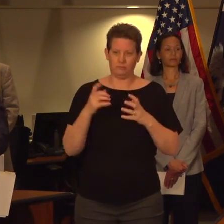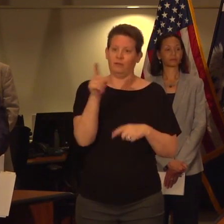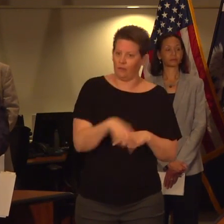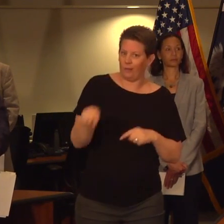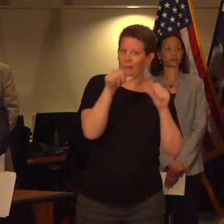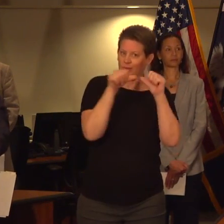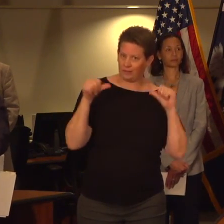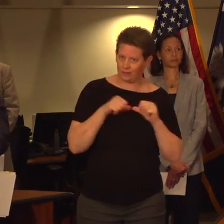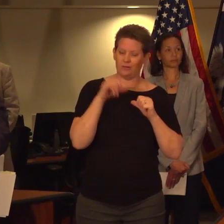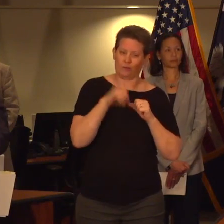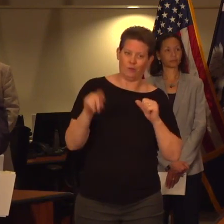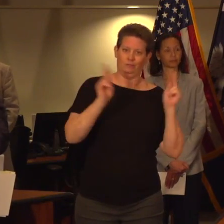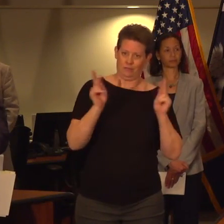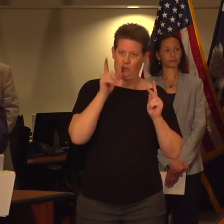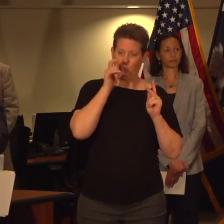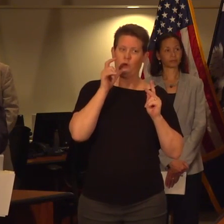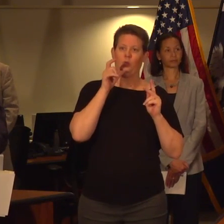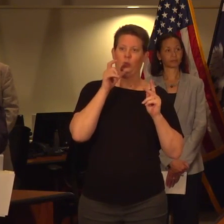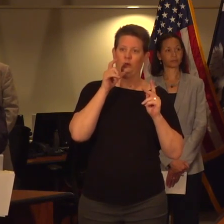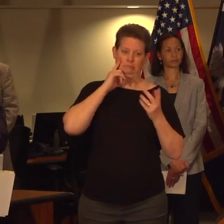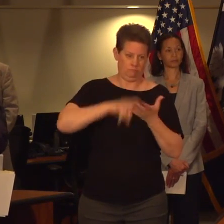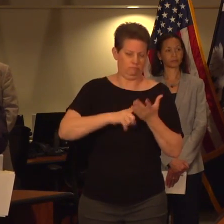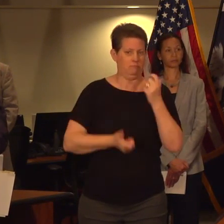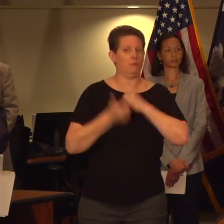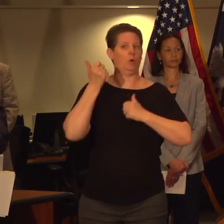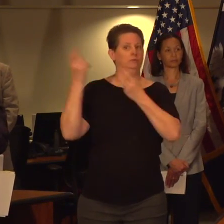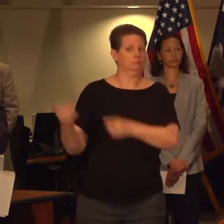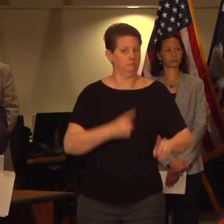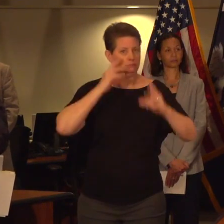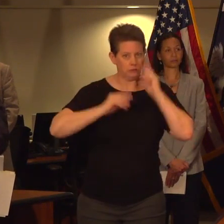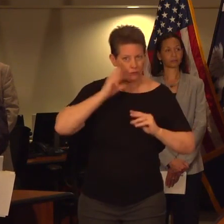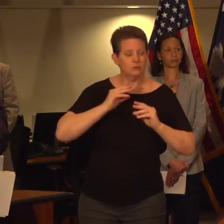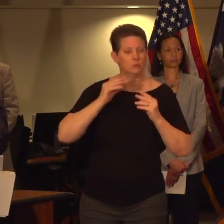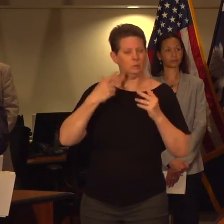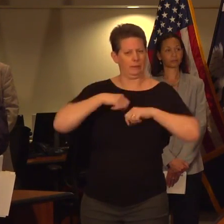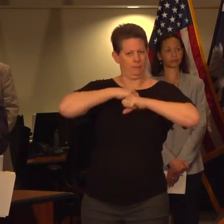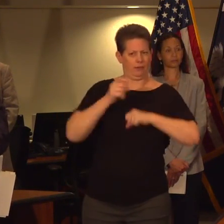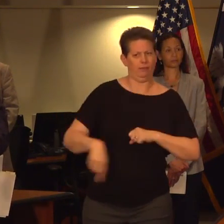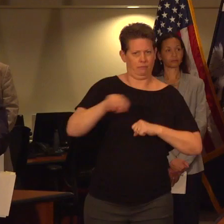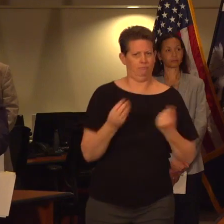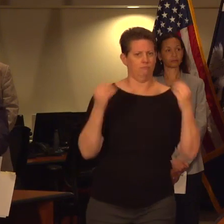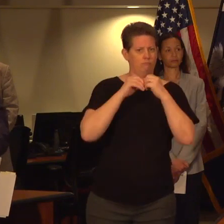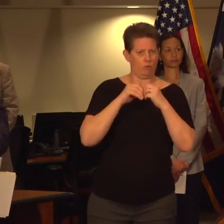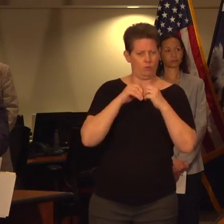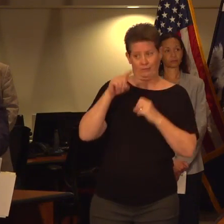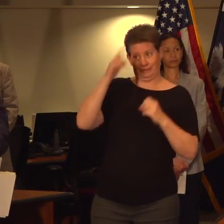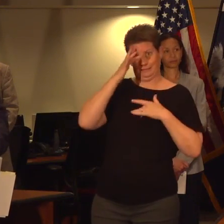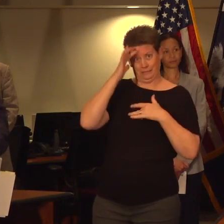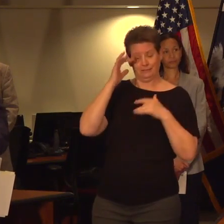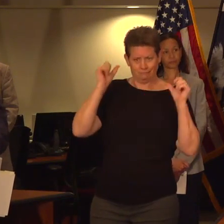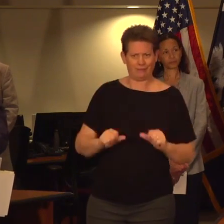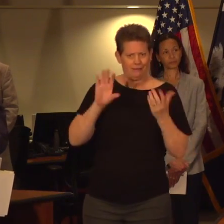hit are protected as much as we can protect them, because this is a deadly disease. If you get it and you're